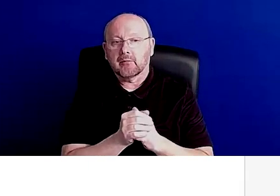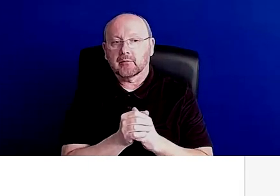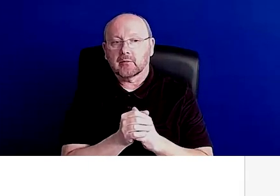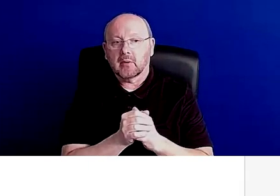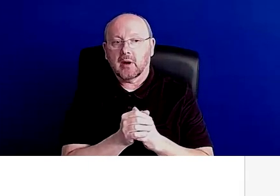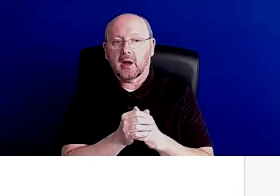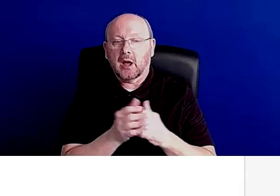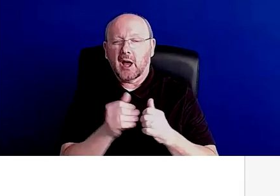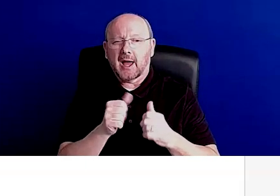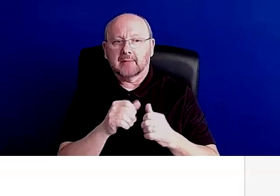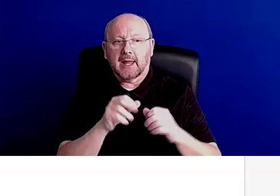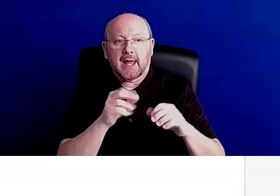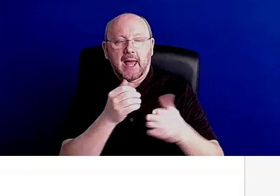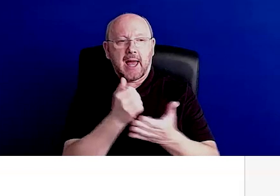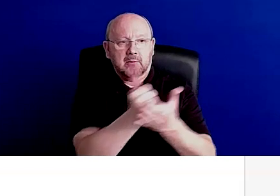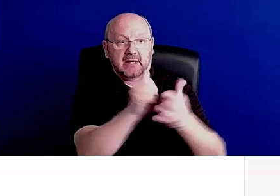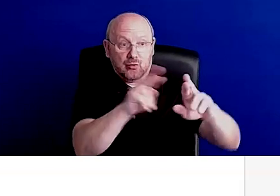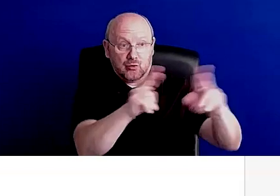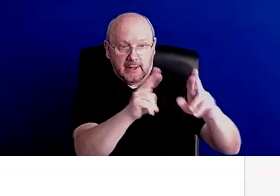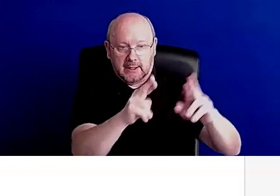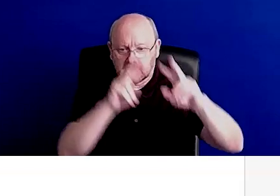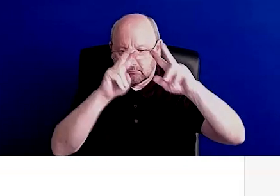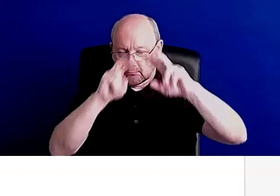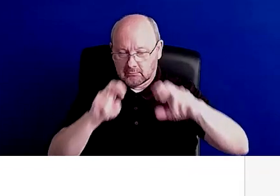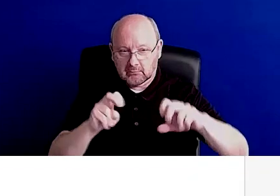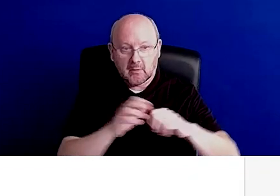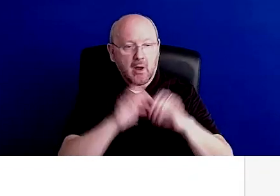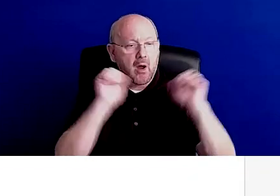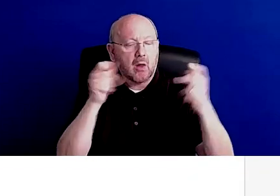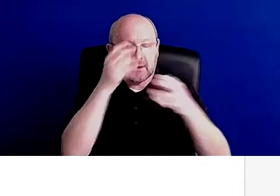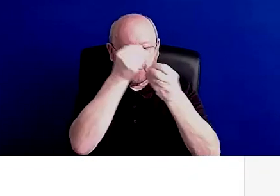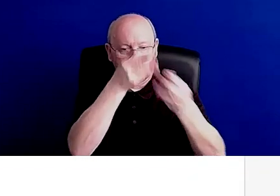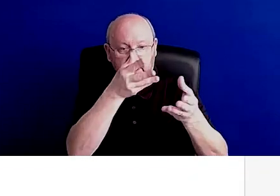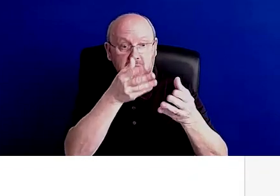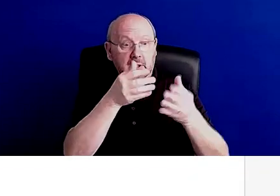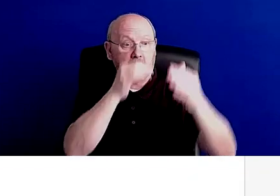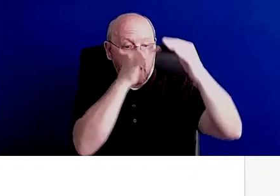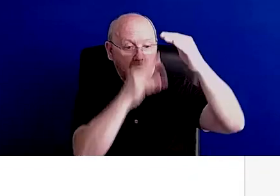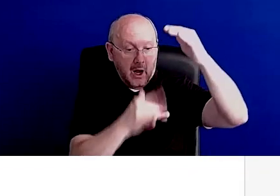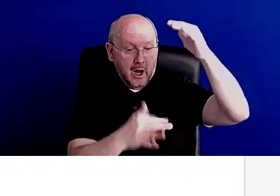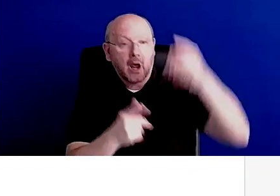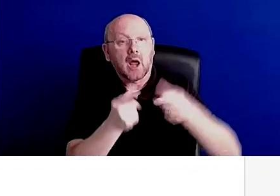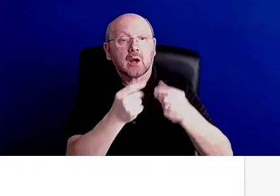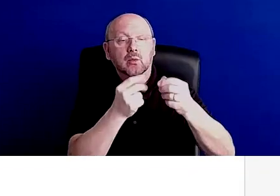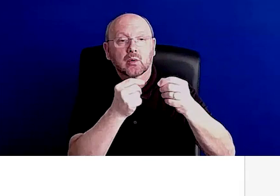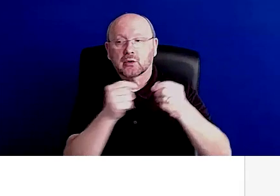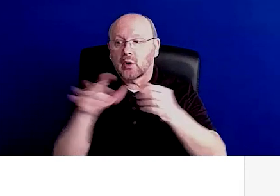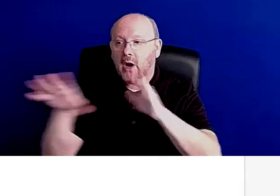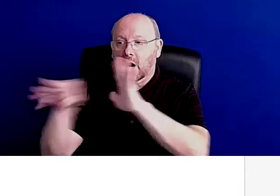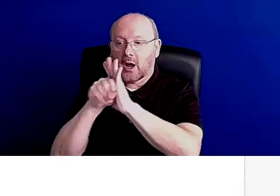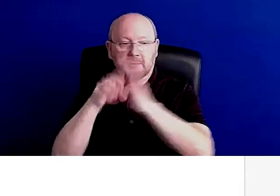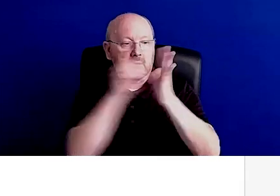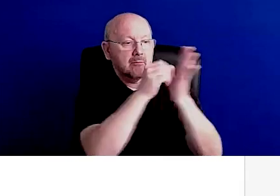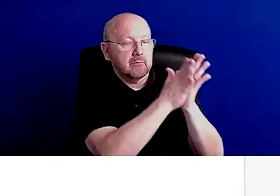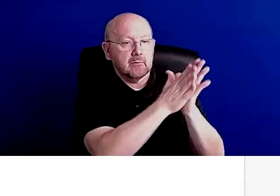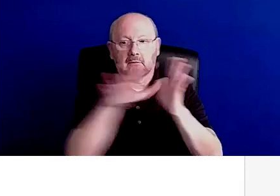questions that I want to ask, and all this information below it is I just copy and pasted the course outline of record. So it knows exactly what's going to be covered in